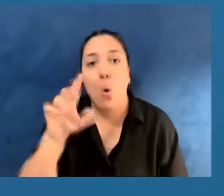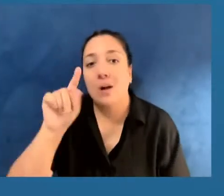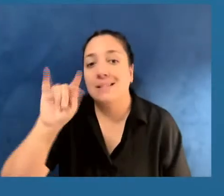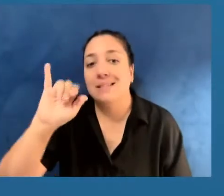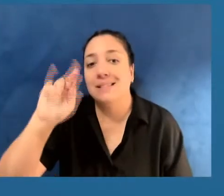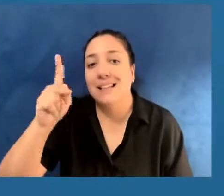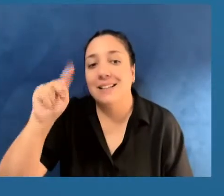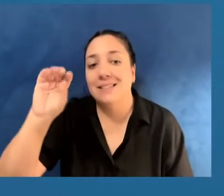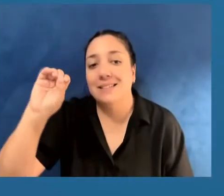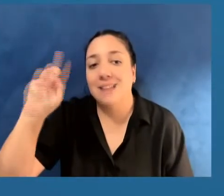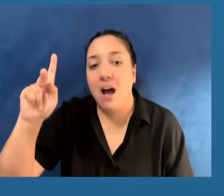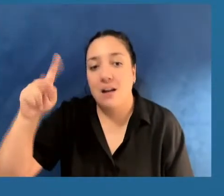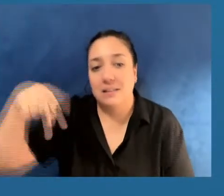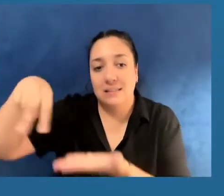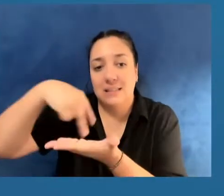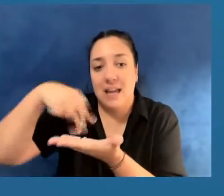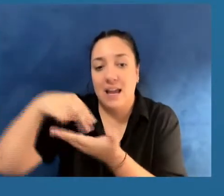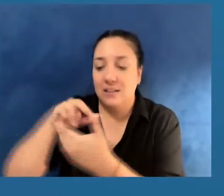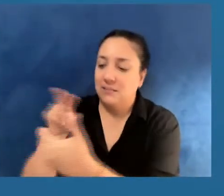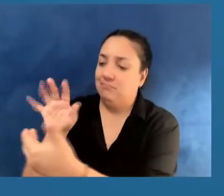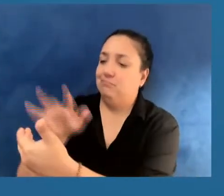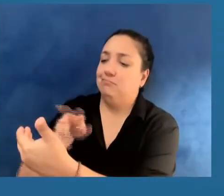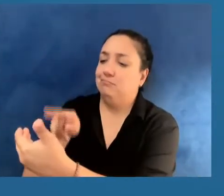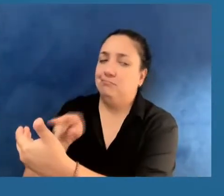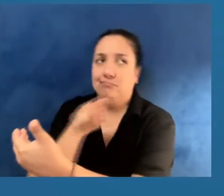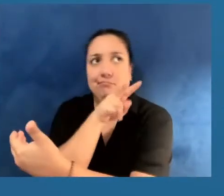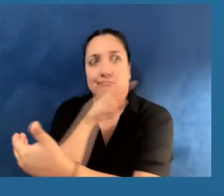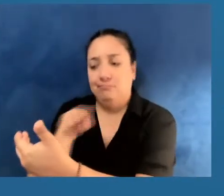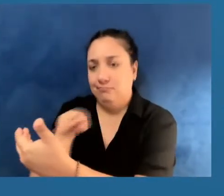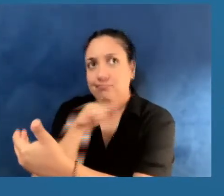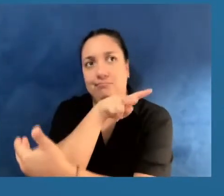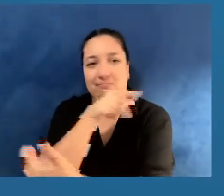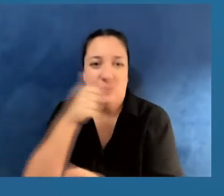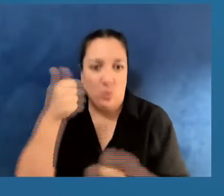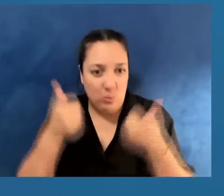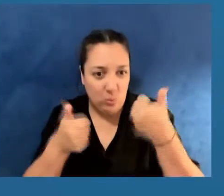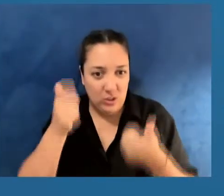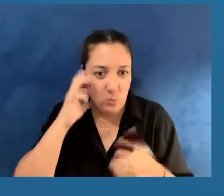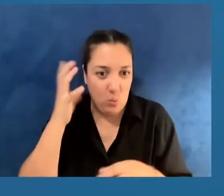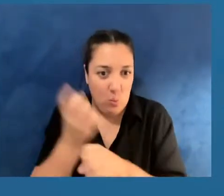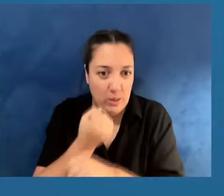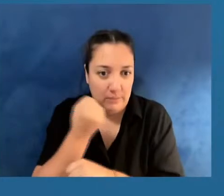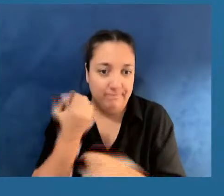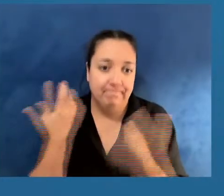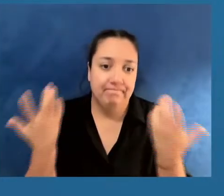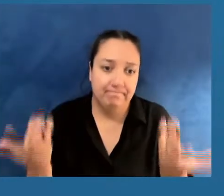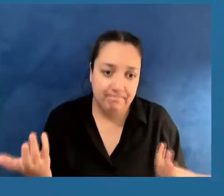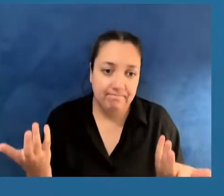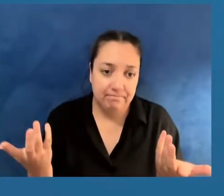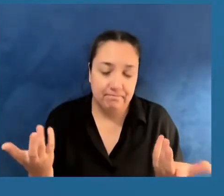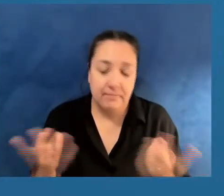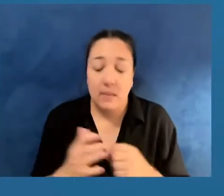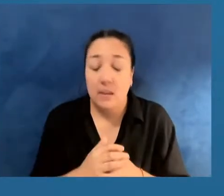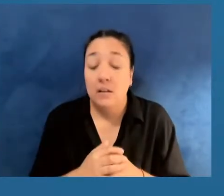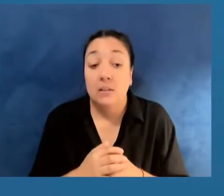what's been going on a long time. And I went on a 1.5, almost 2-year journey to gather